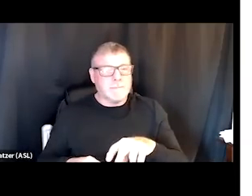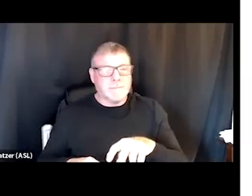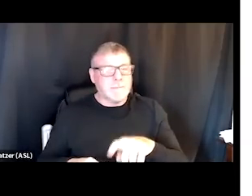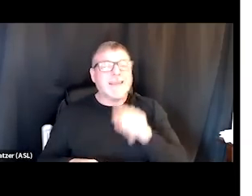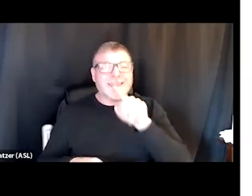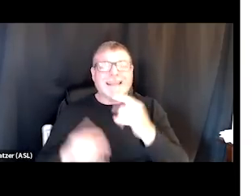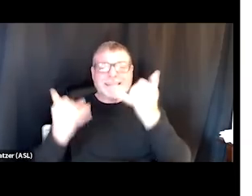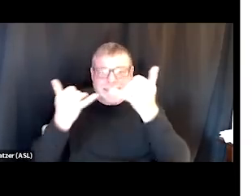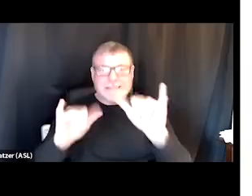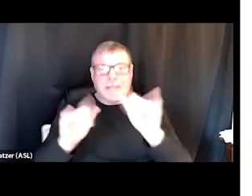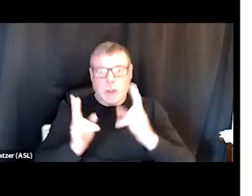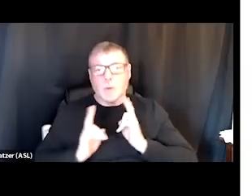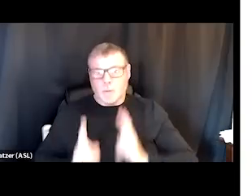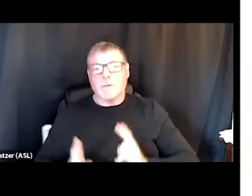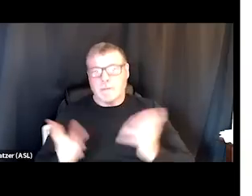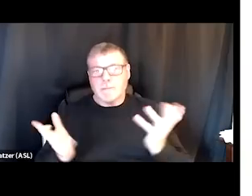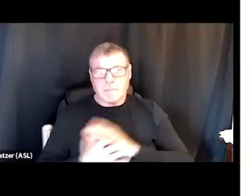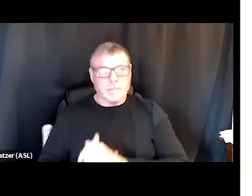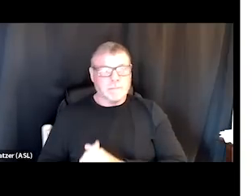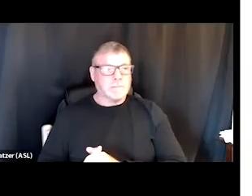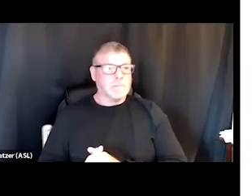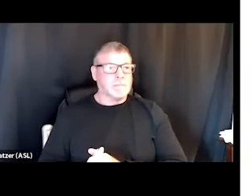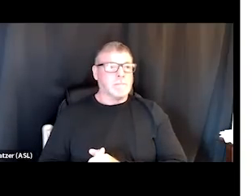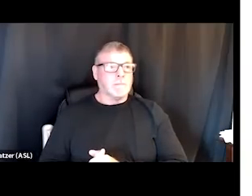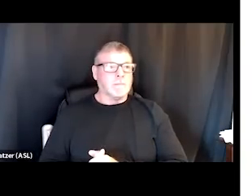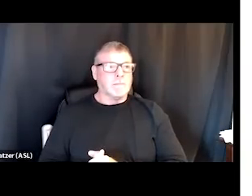person, obviously. Next slide.